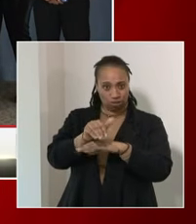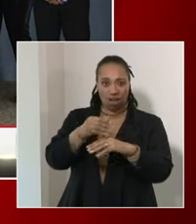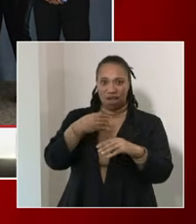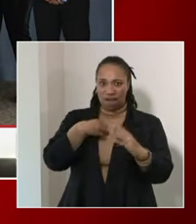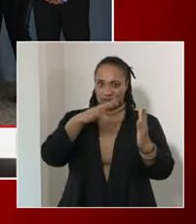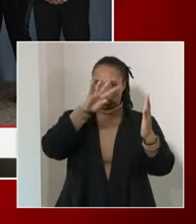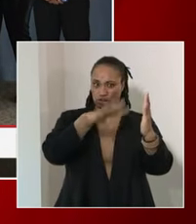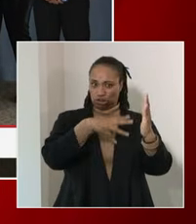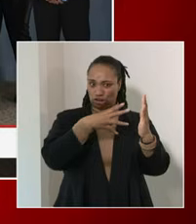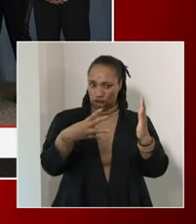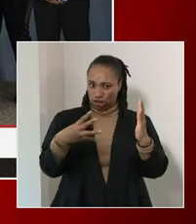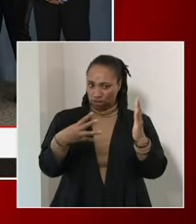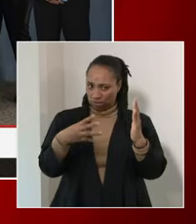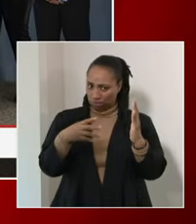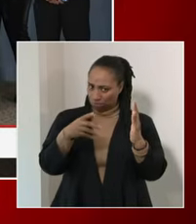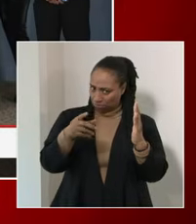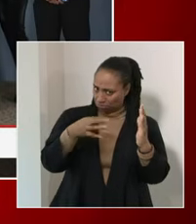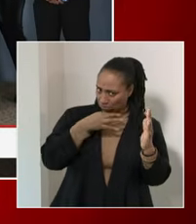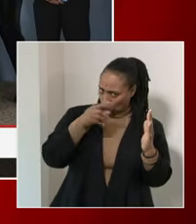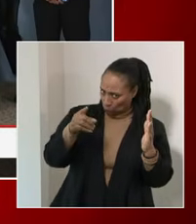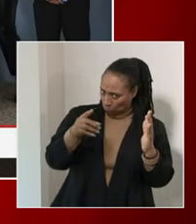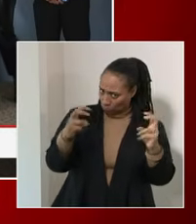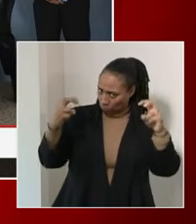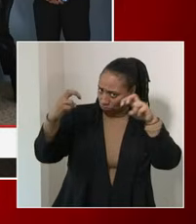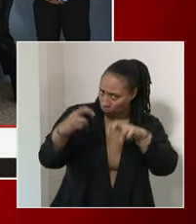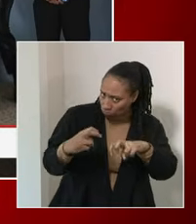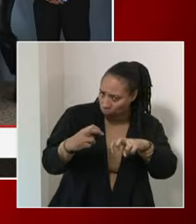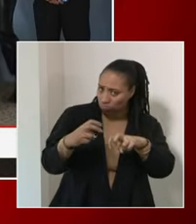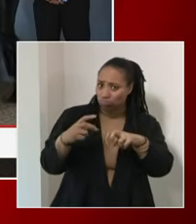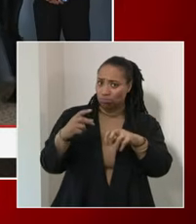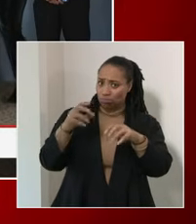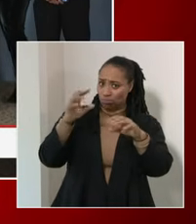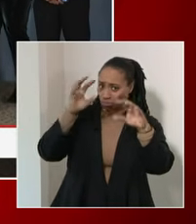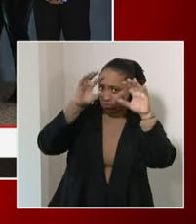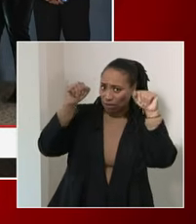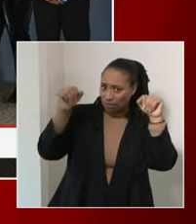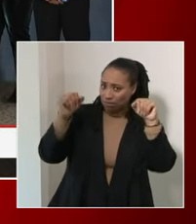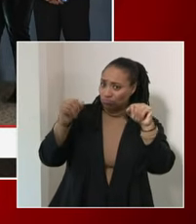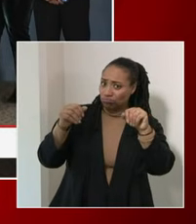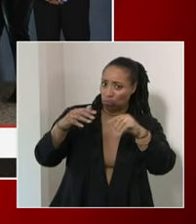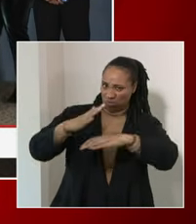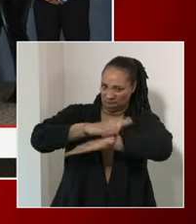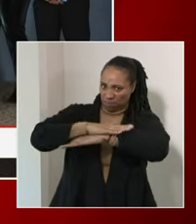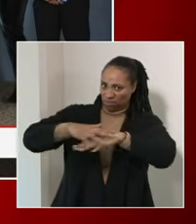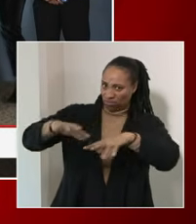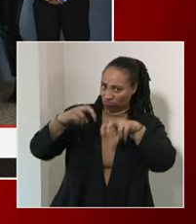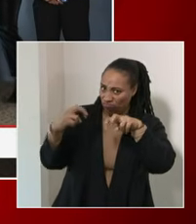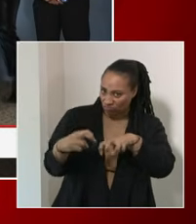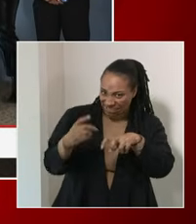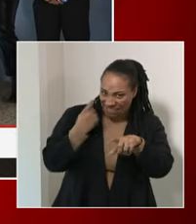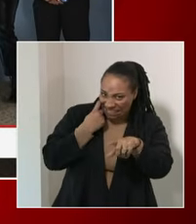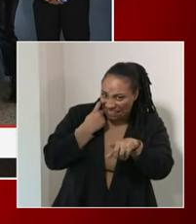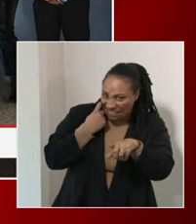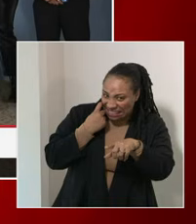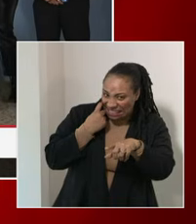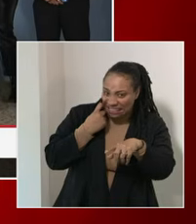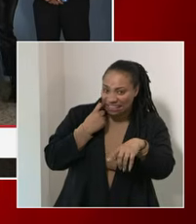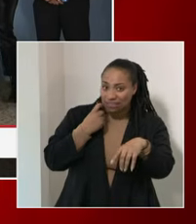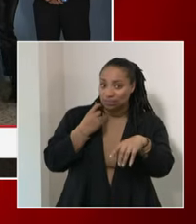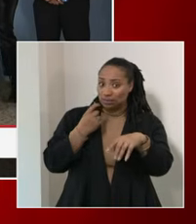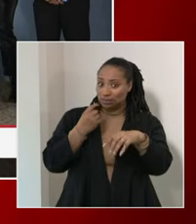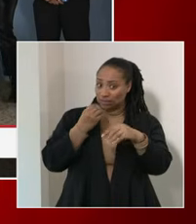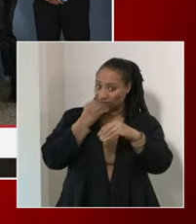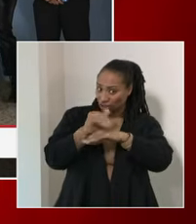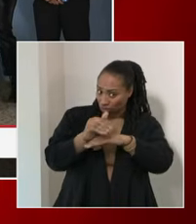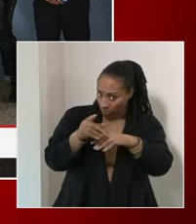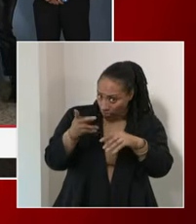on that wall, so I guess I'm just wondering what you can share about whether you spoke with the president or any other cabinet members. Well, I can't share anything. As